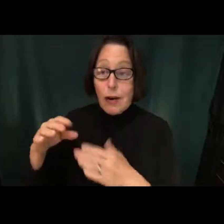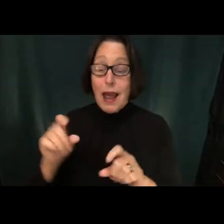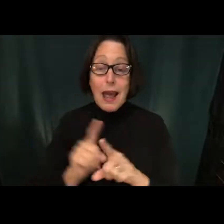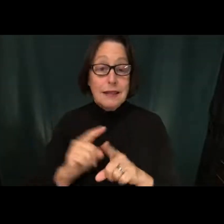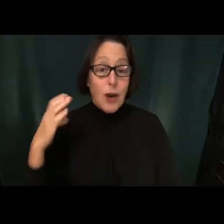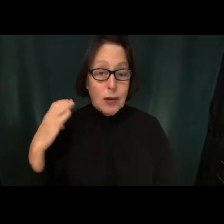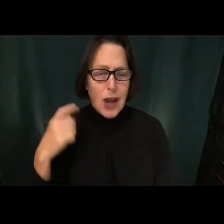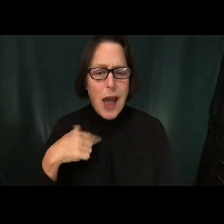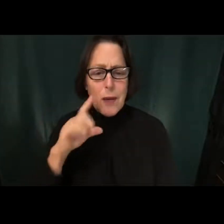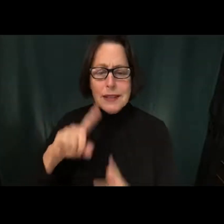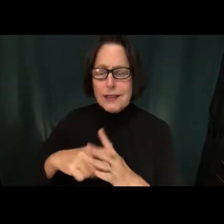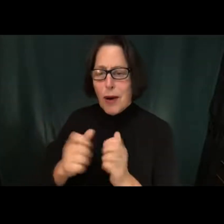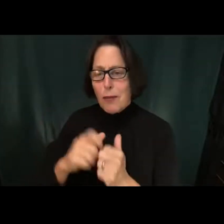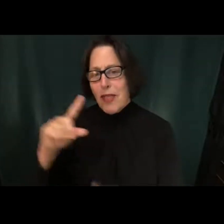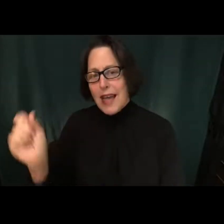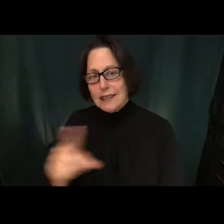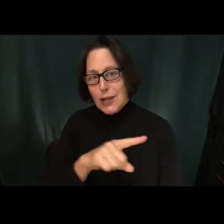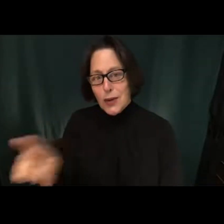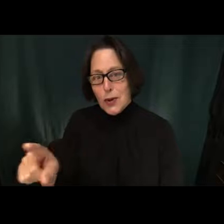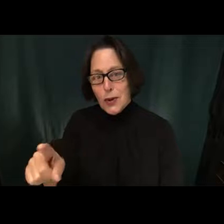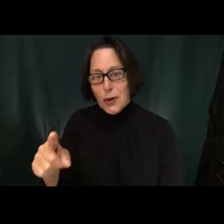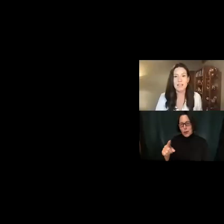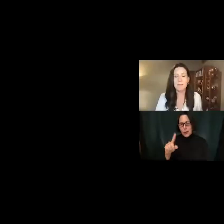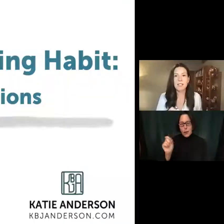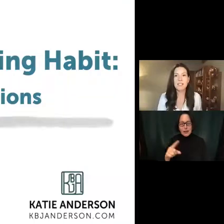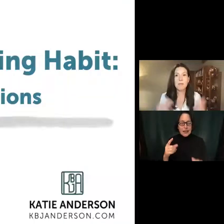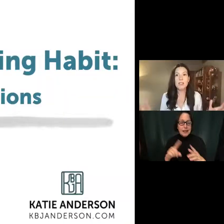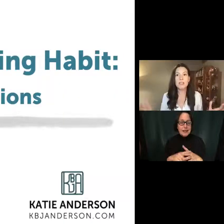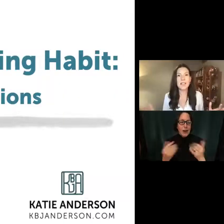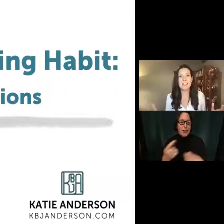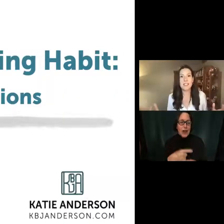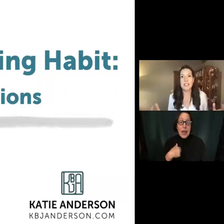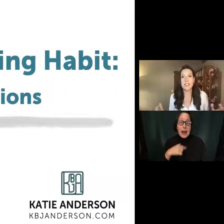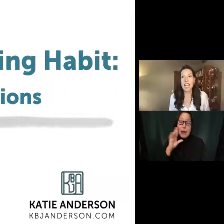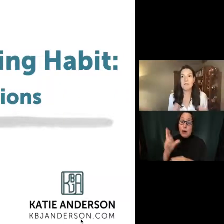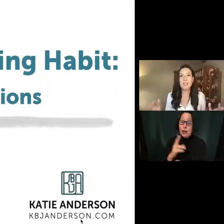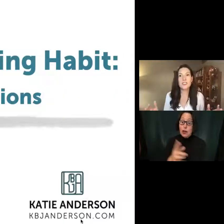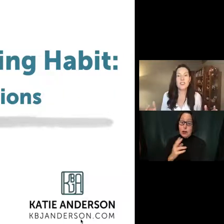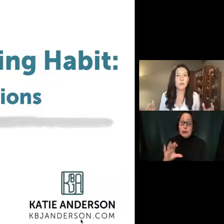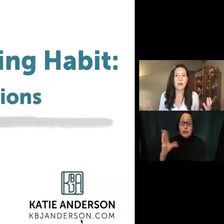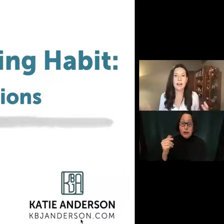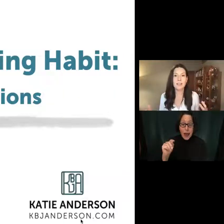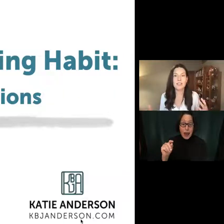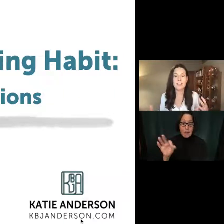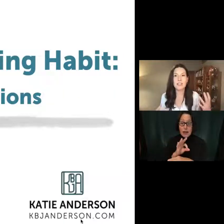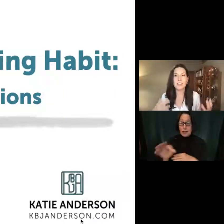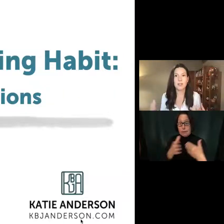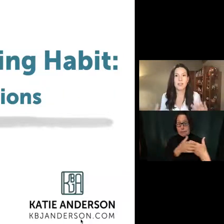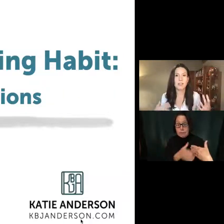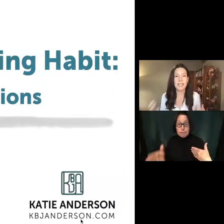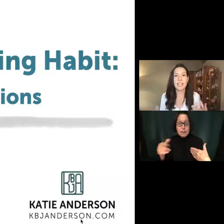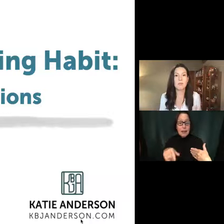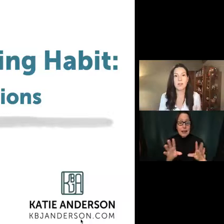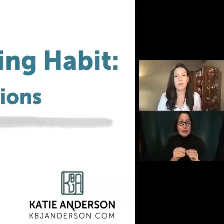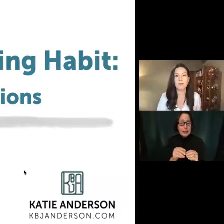ask you a question as we get started here today. And please, I'll be utilizing the chat function throughout this session for